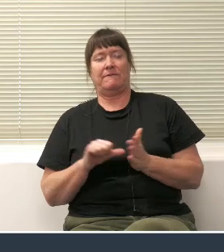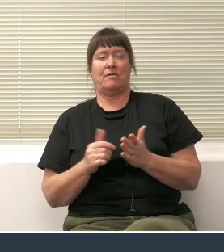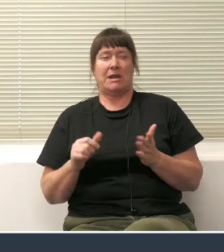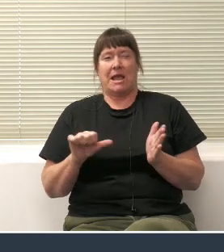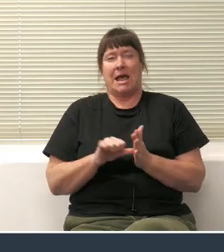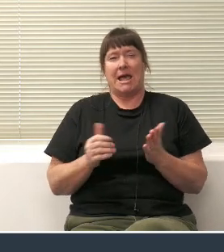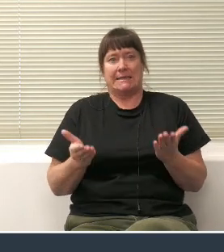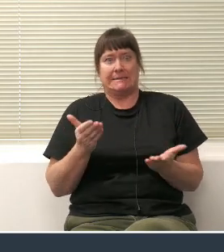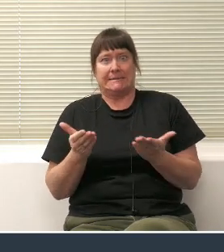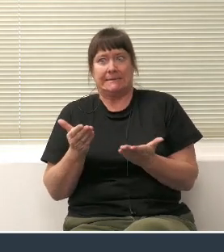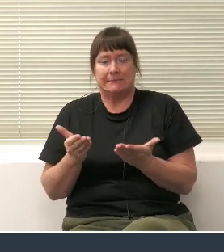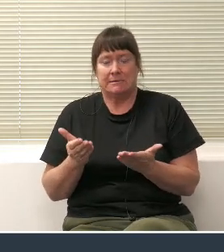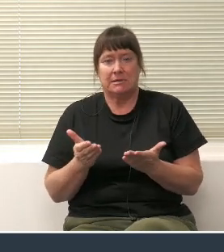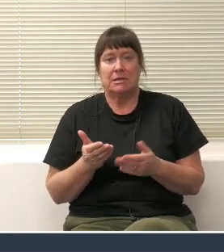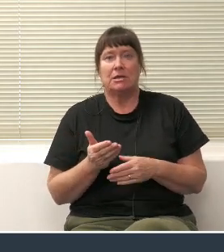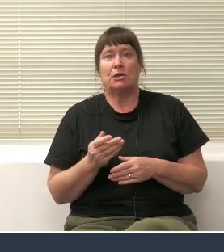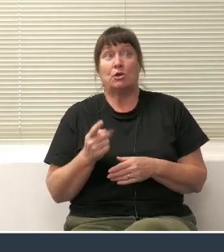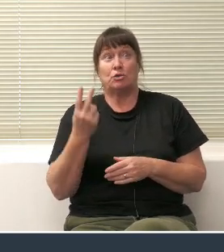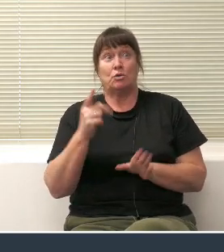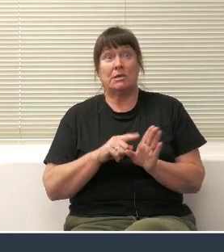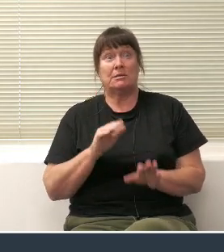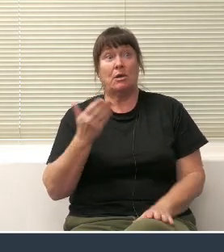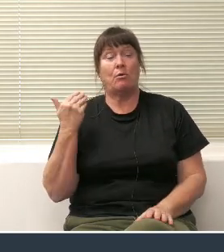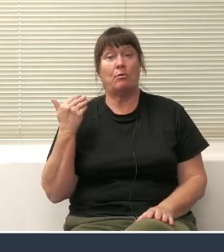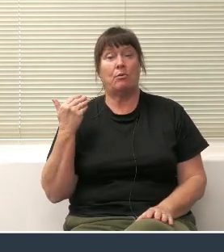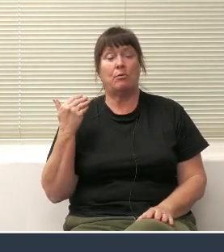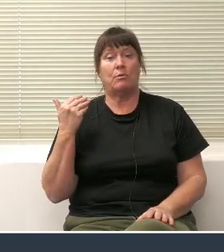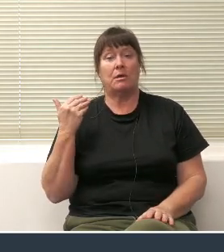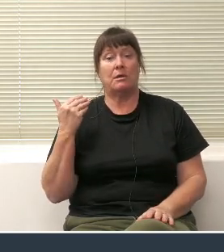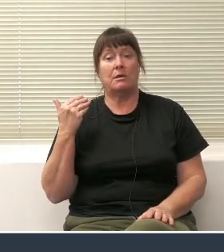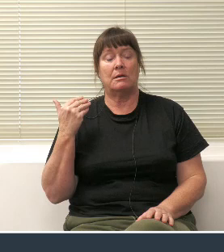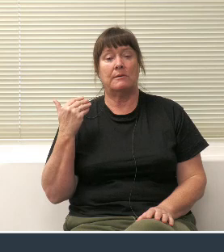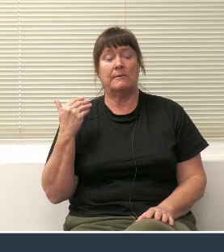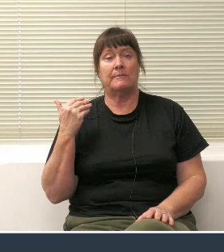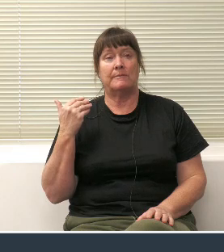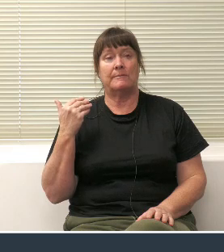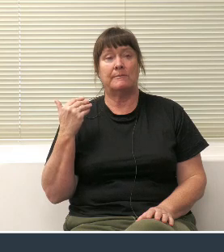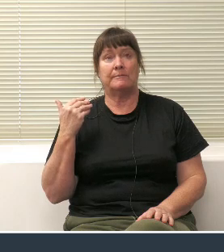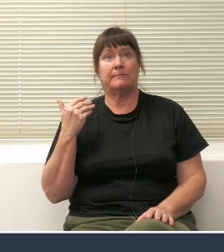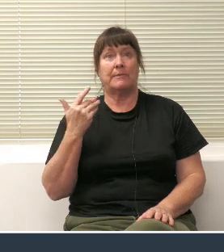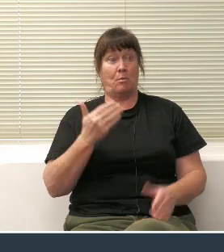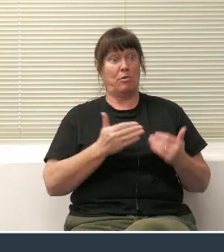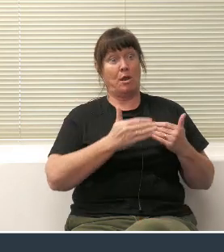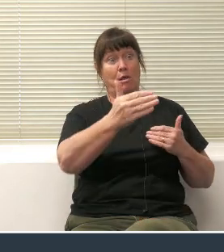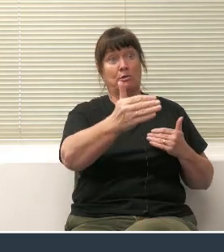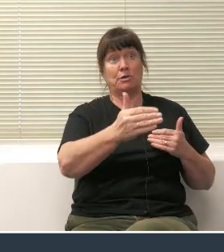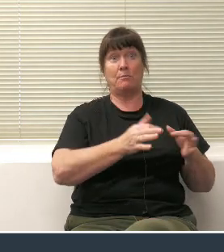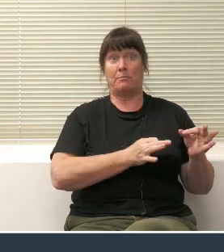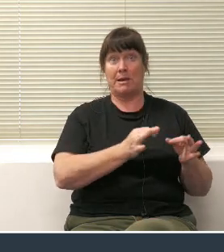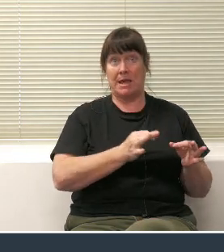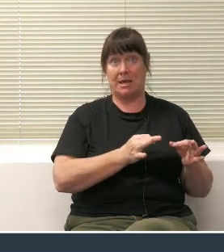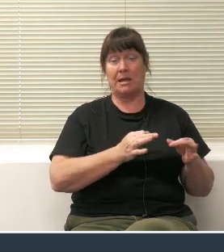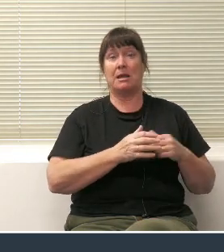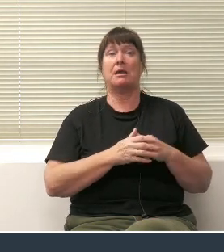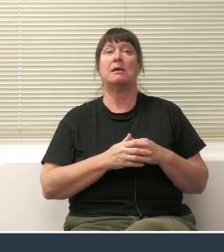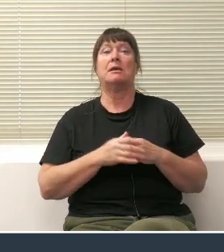know, just 2 years ago, we went to, with our long-term plan, we